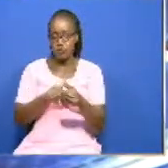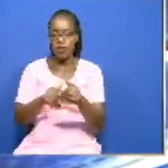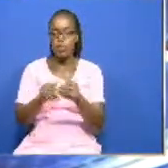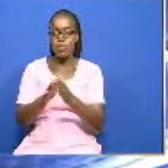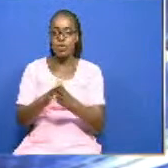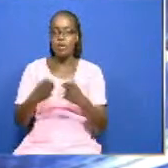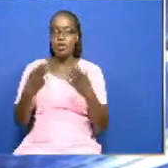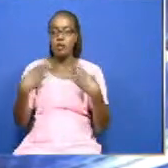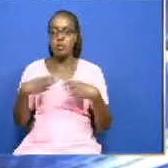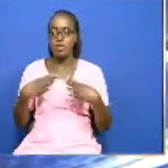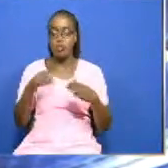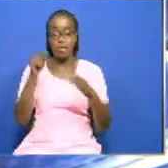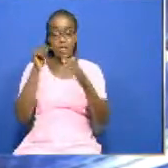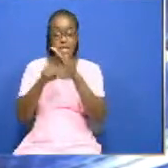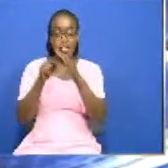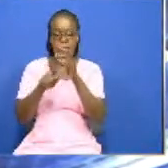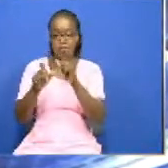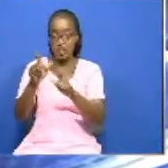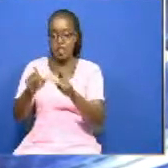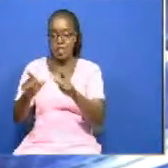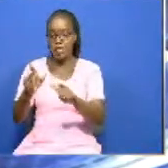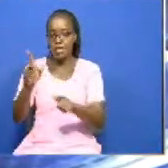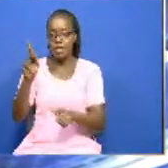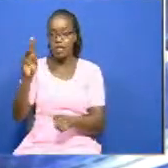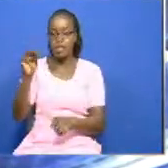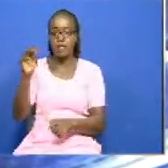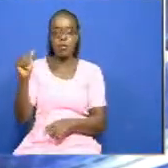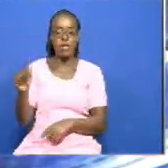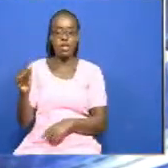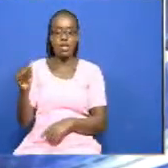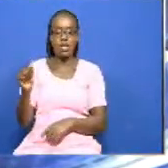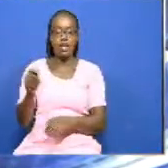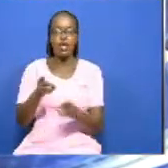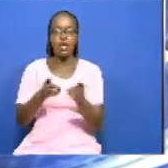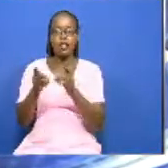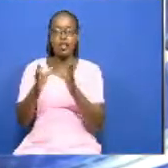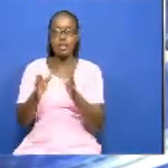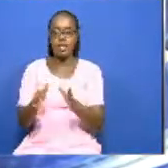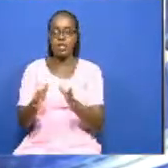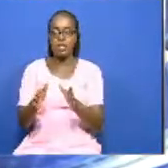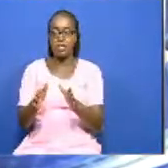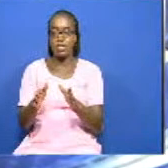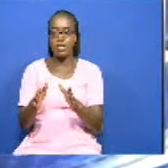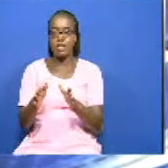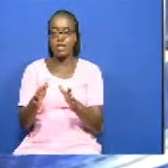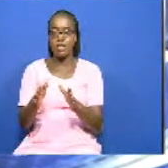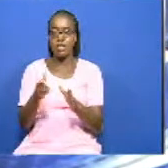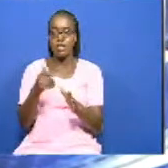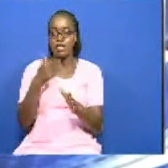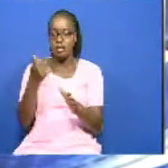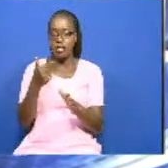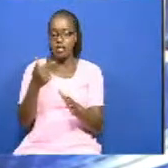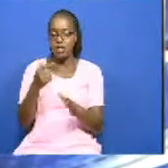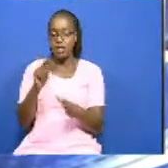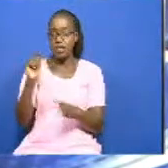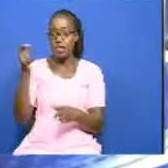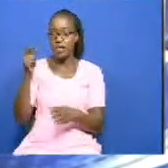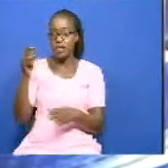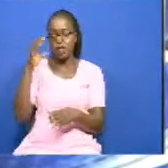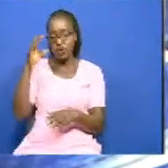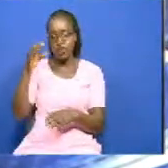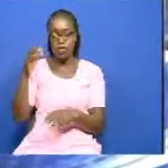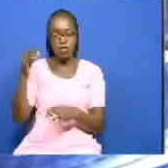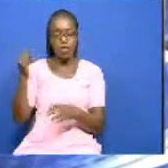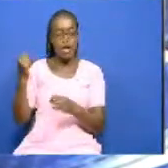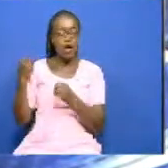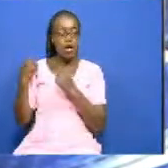persons accessing the lake. KMA Acting Director General John Omingo said the Kenya Coast Guards will work with the